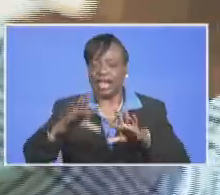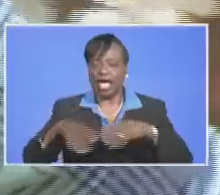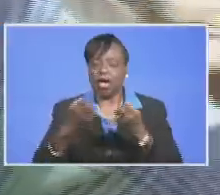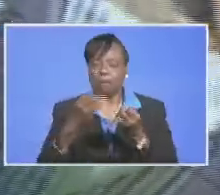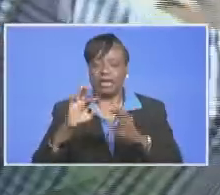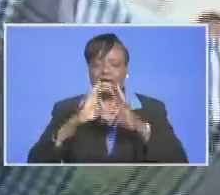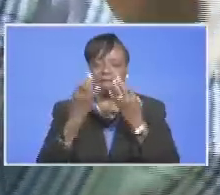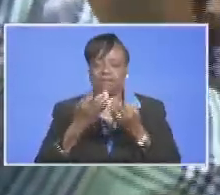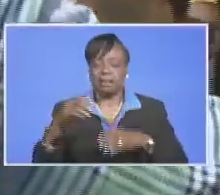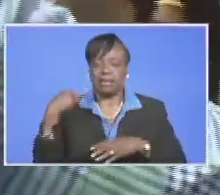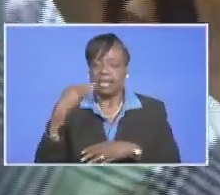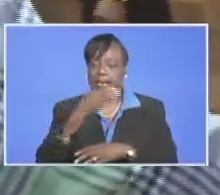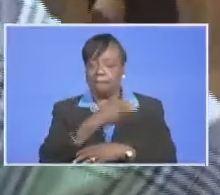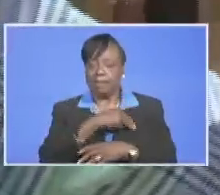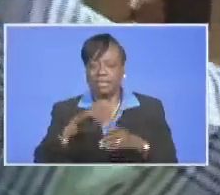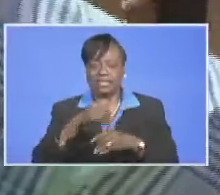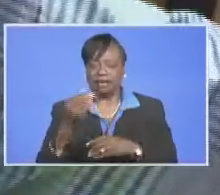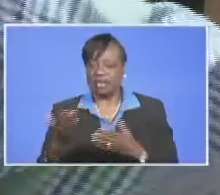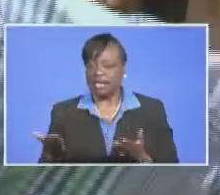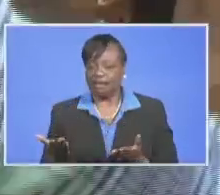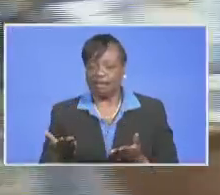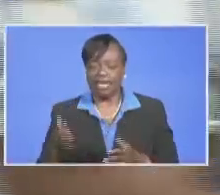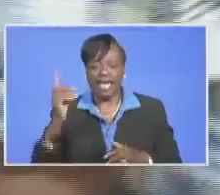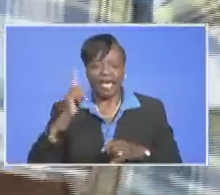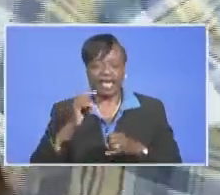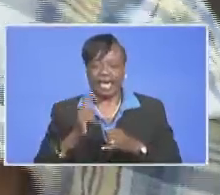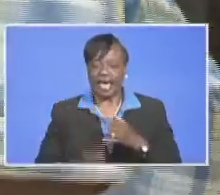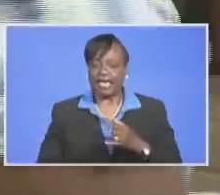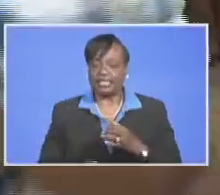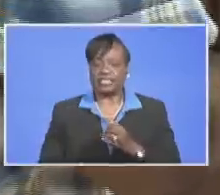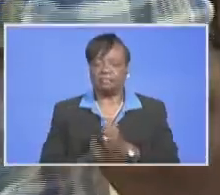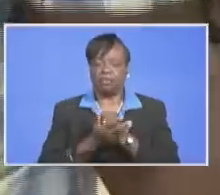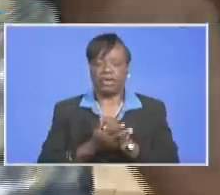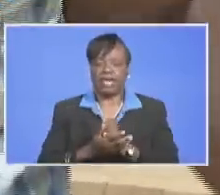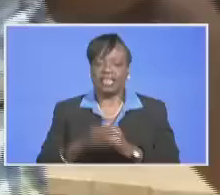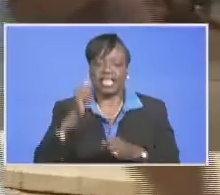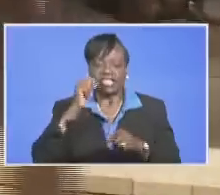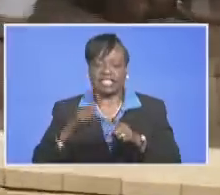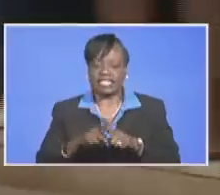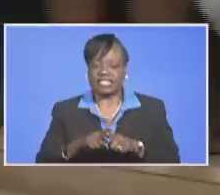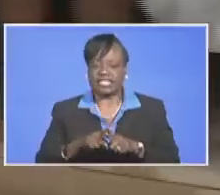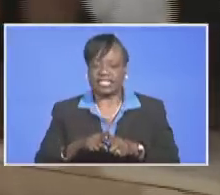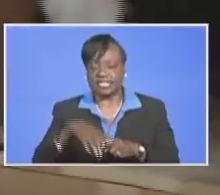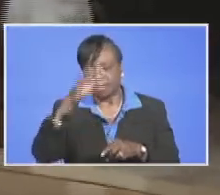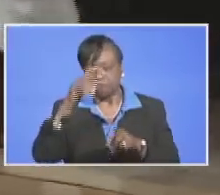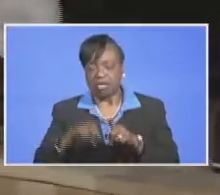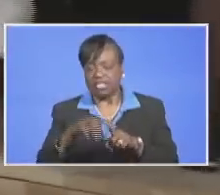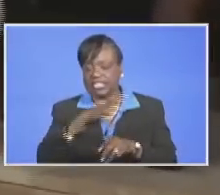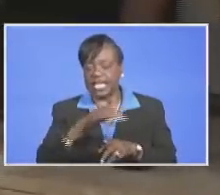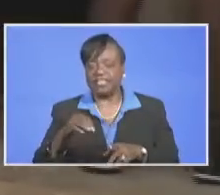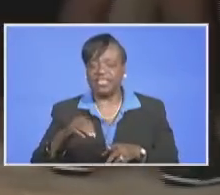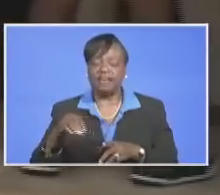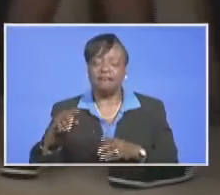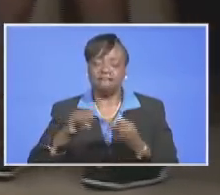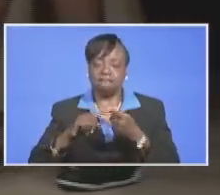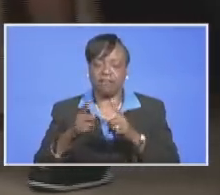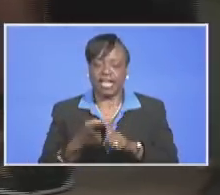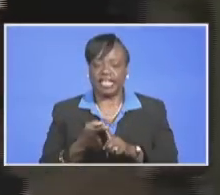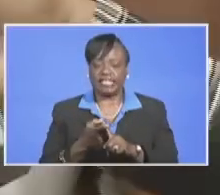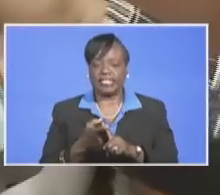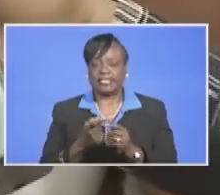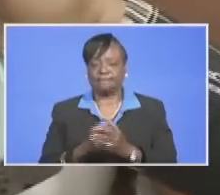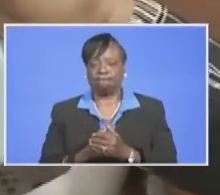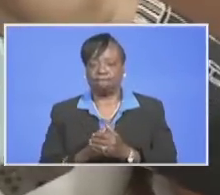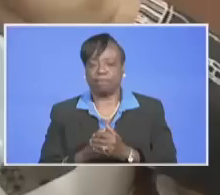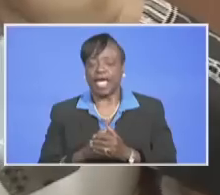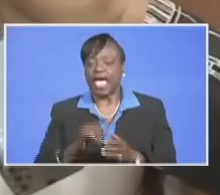and their daughters and, you know, their friends. And while it was not so happy for that group, things were different for these